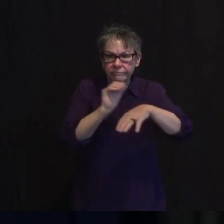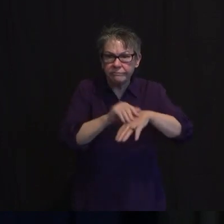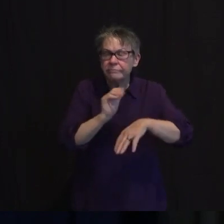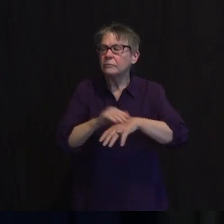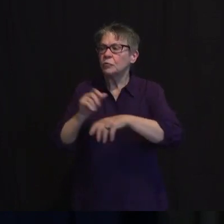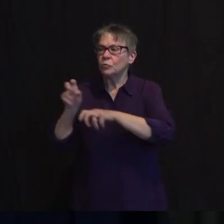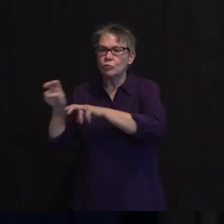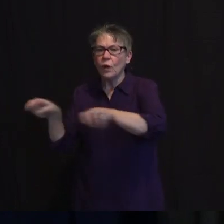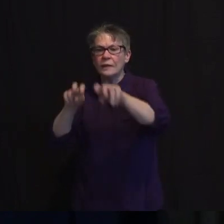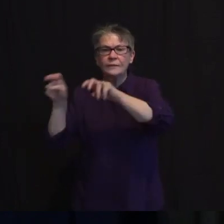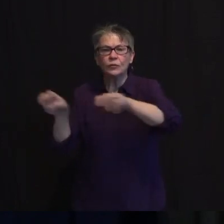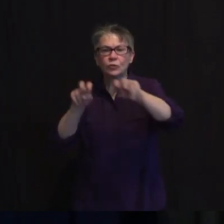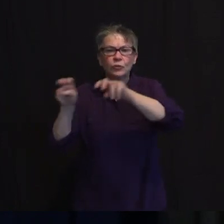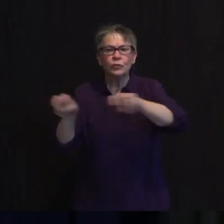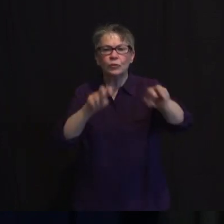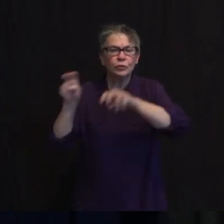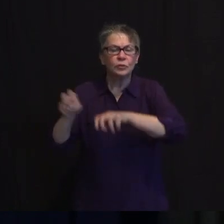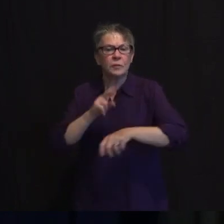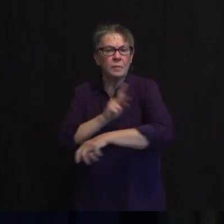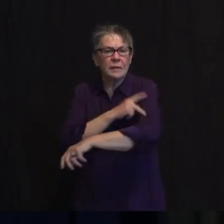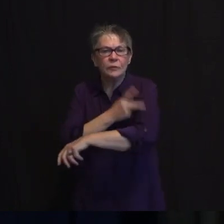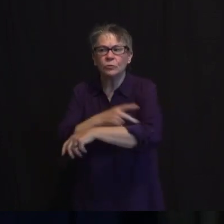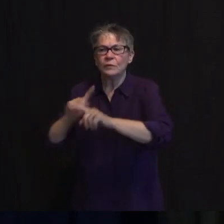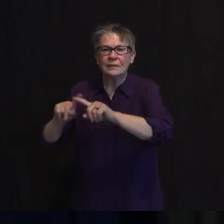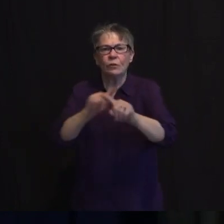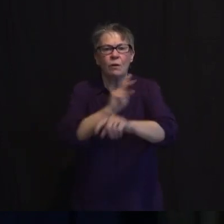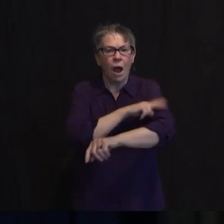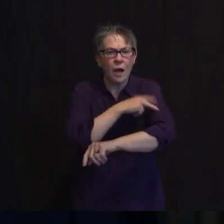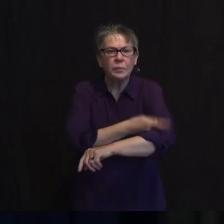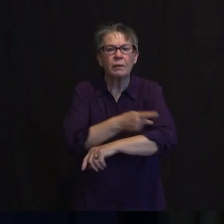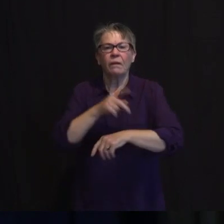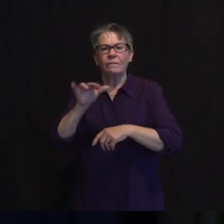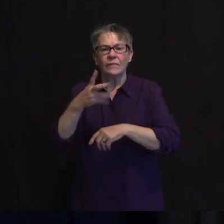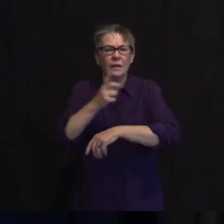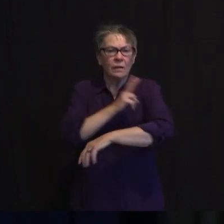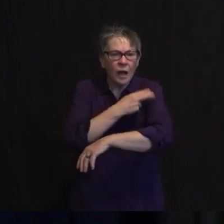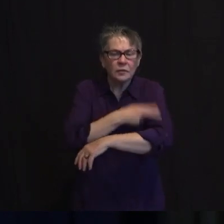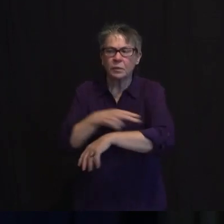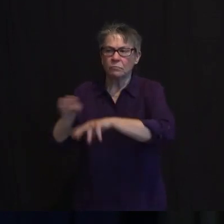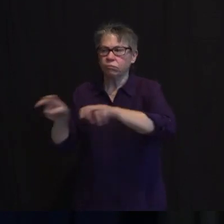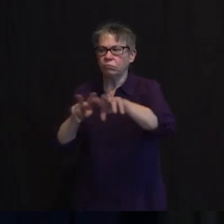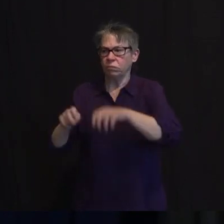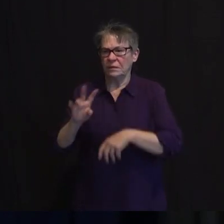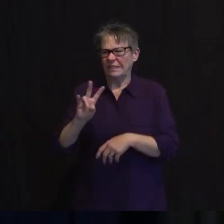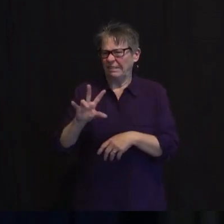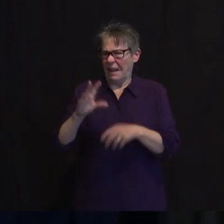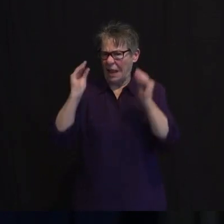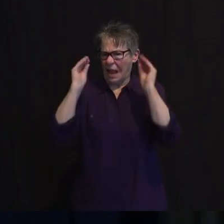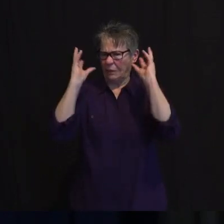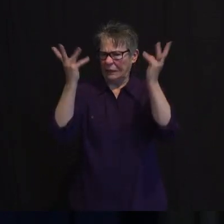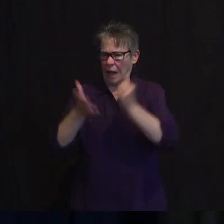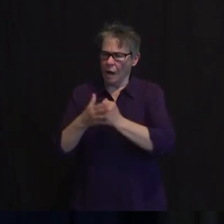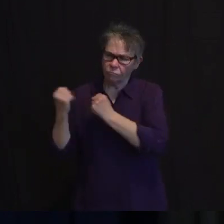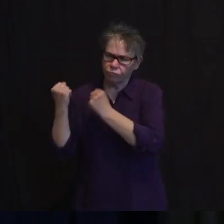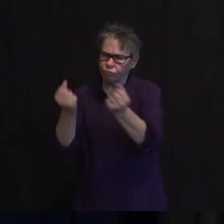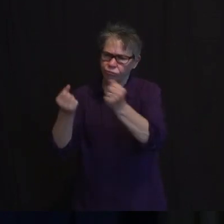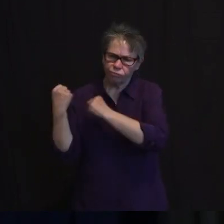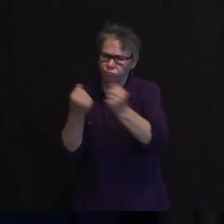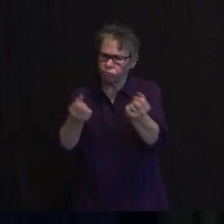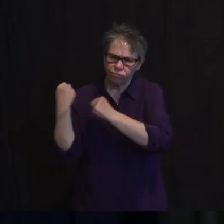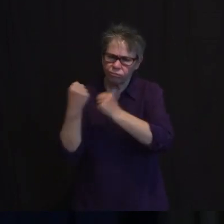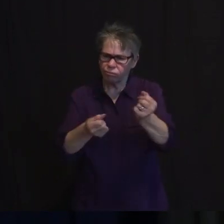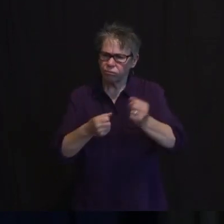in cardiac arrest. Last night we did submit to FEMA another request for 50 basic life support ambulances and 50 advanced